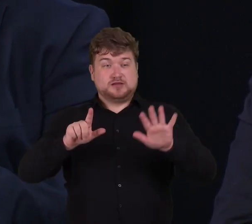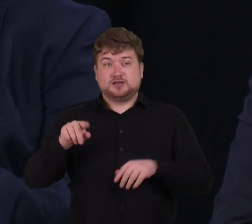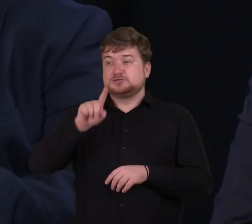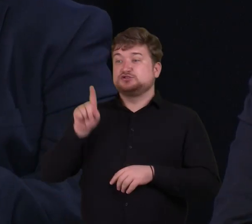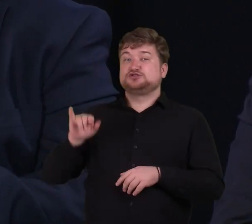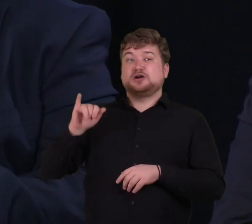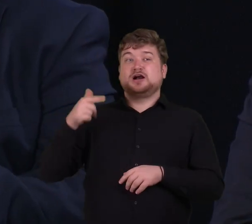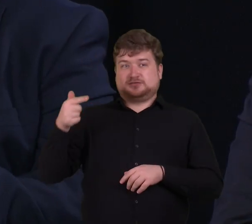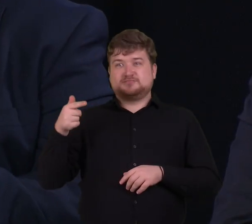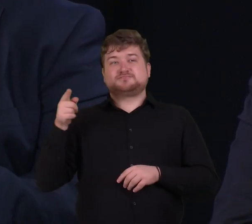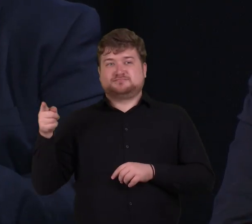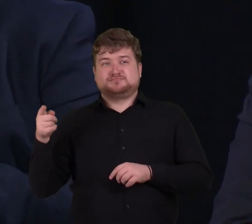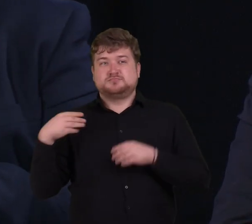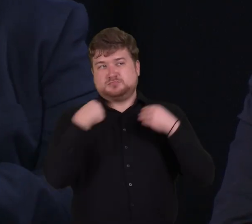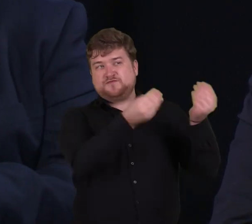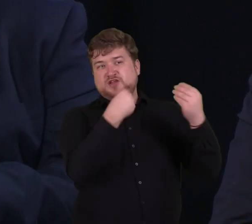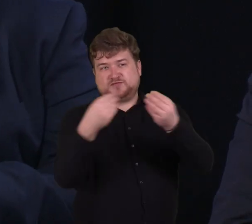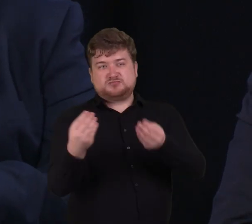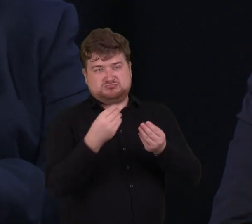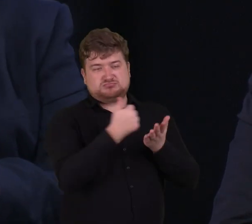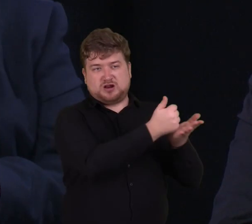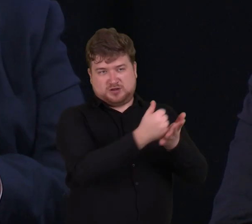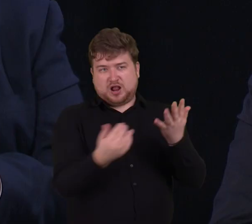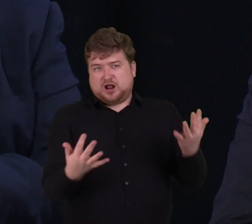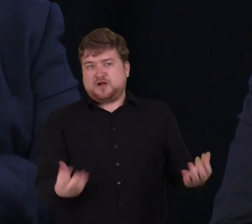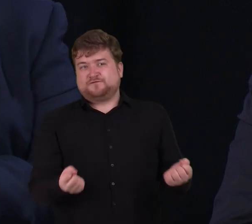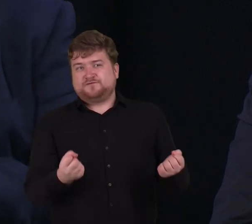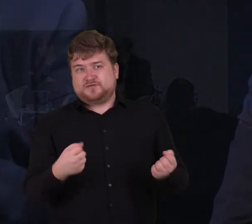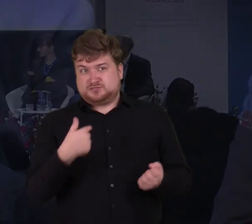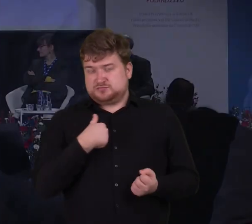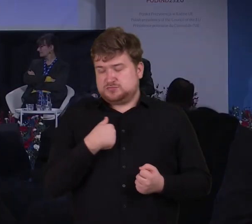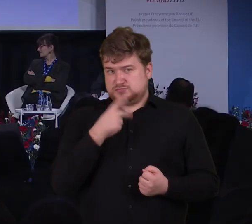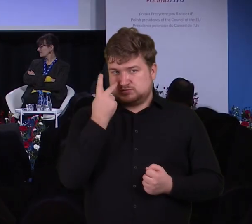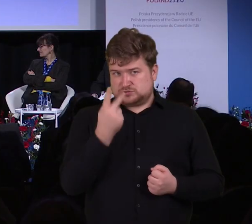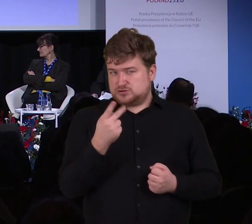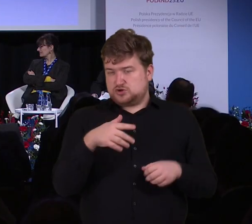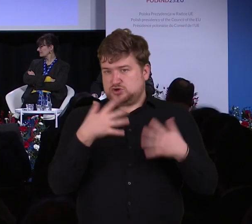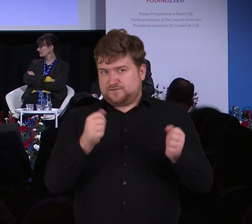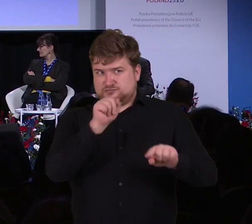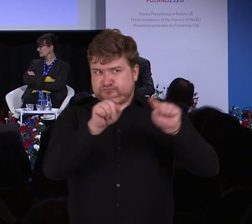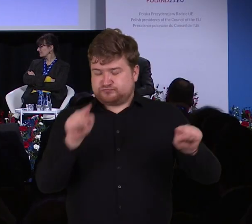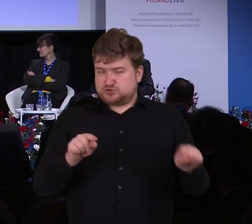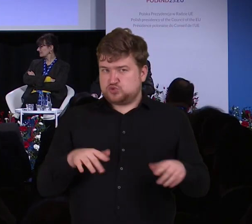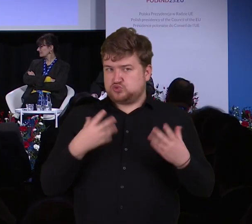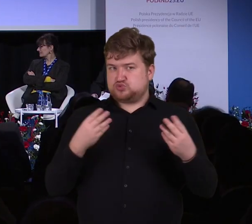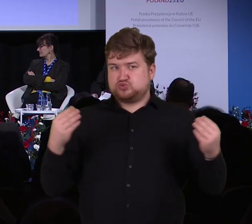covering parts of two different regions and financed by two different regional programs. This is an